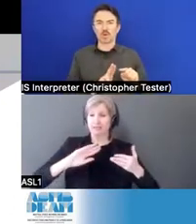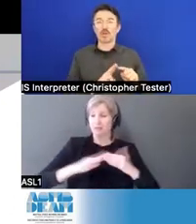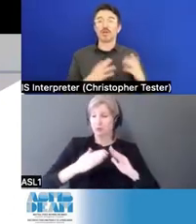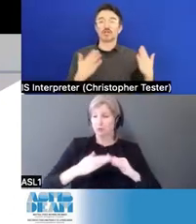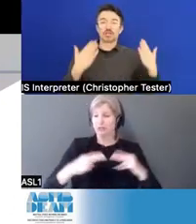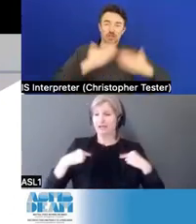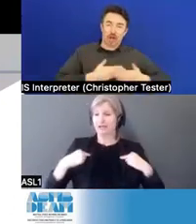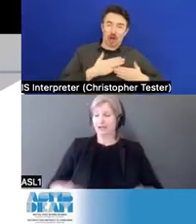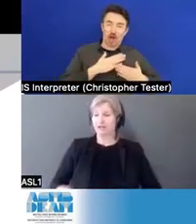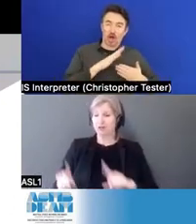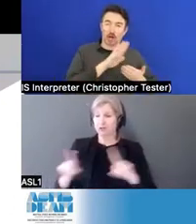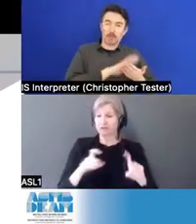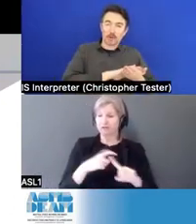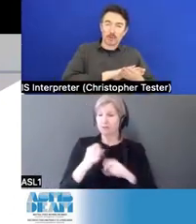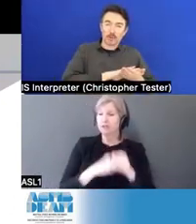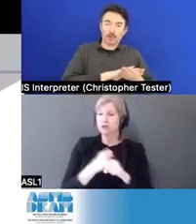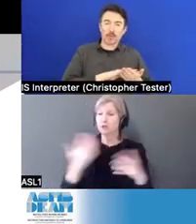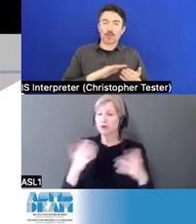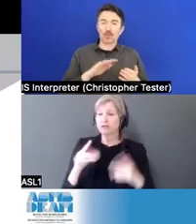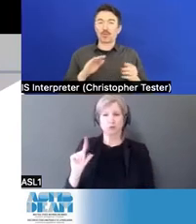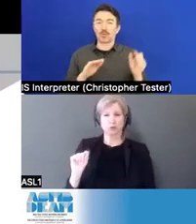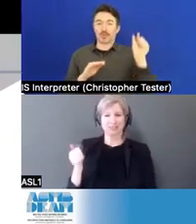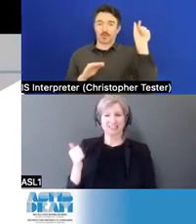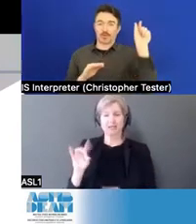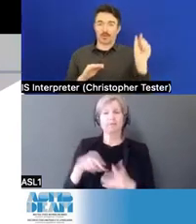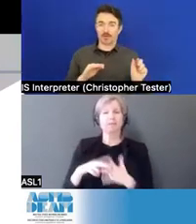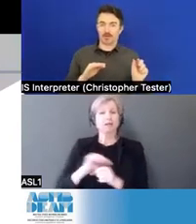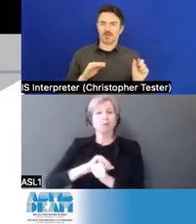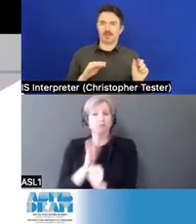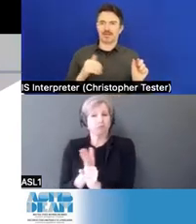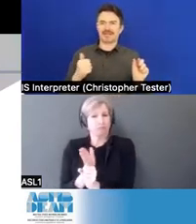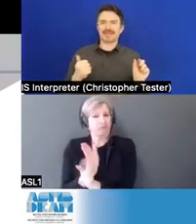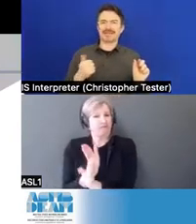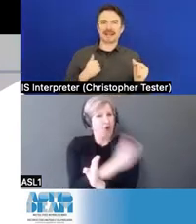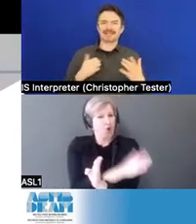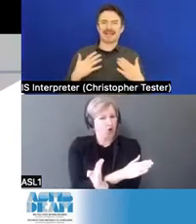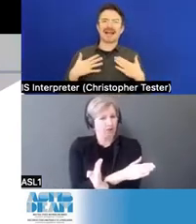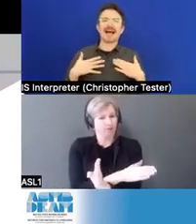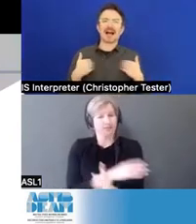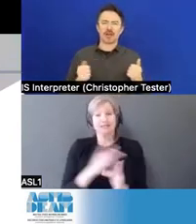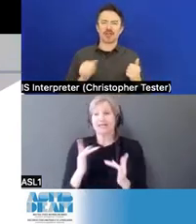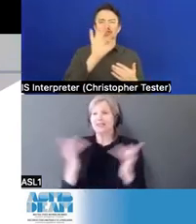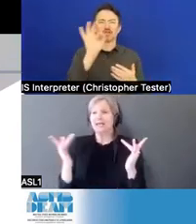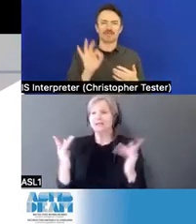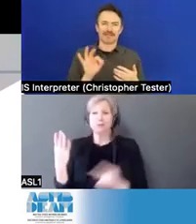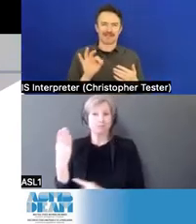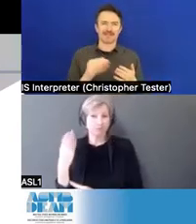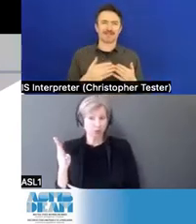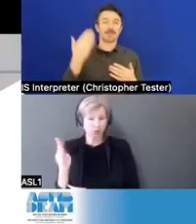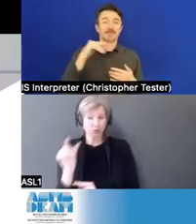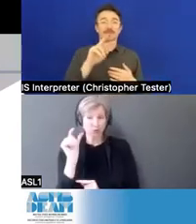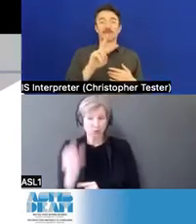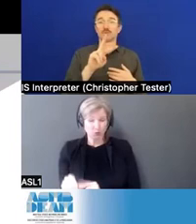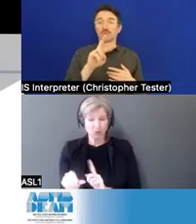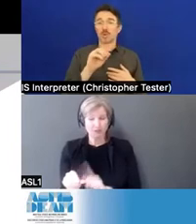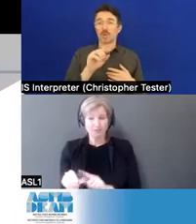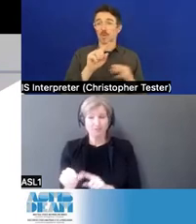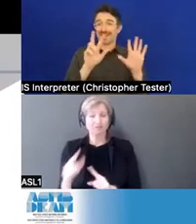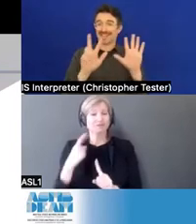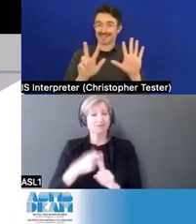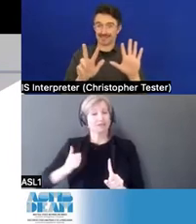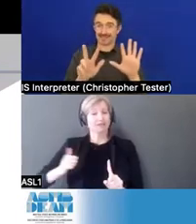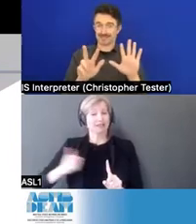in 2018, so pre-pandemic time. And the light blue bars, which would be the findings from the